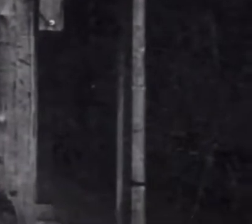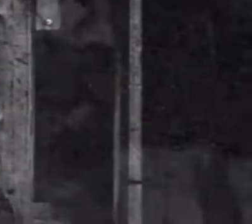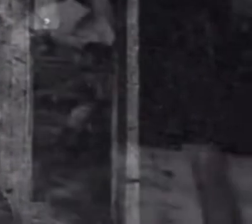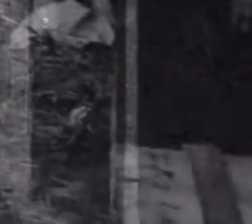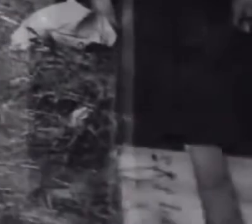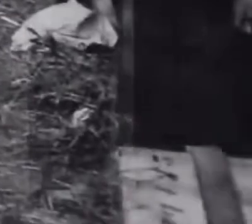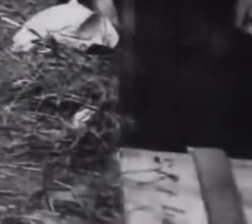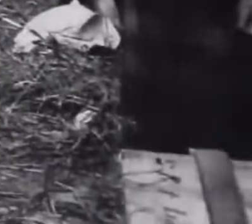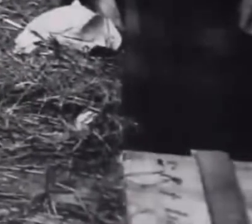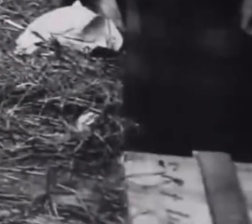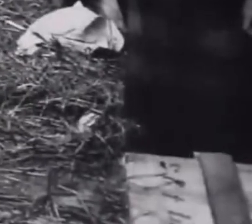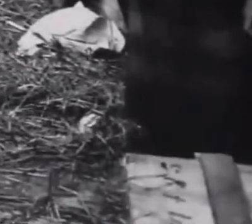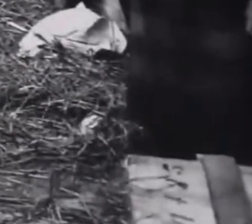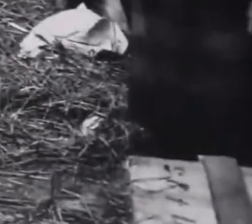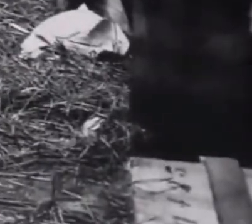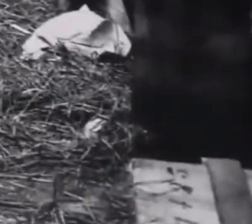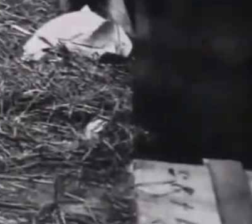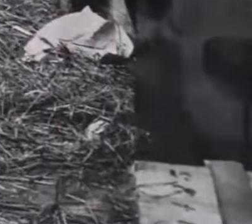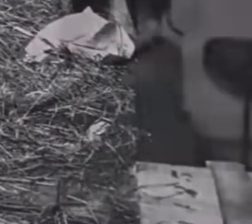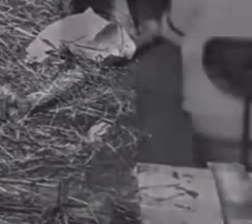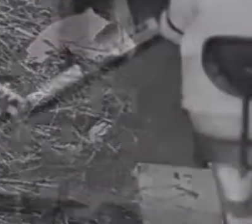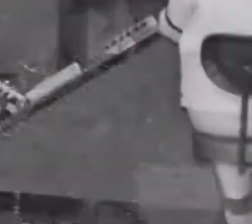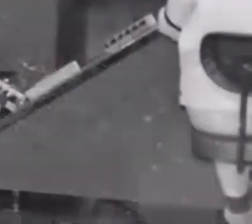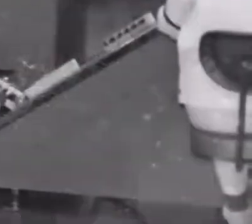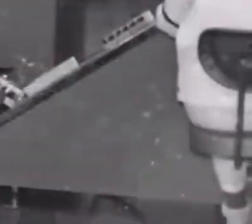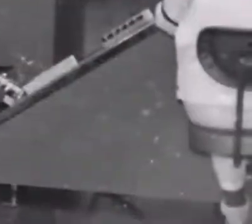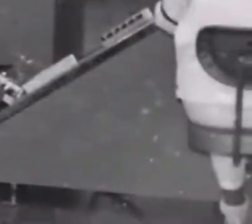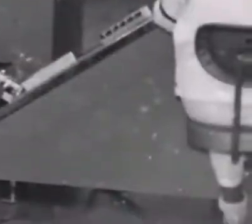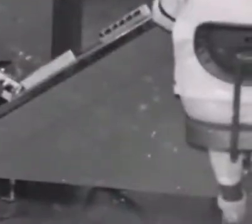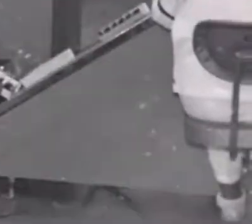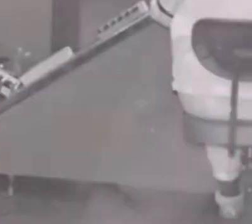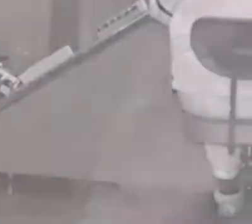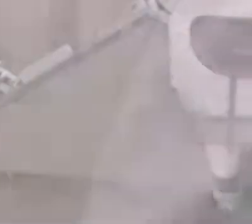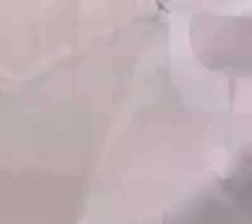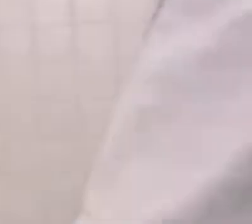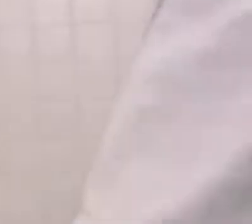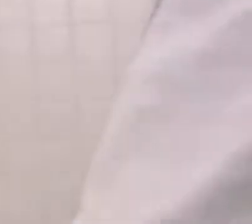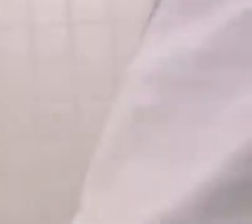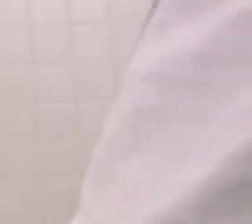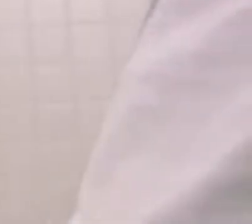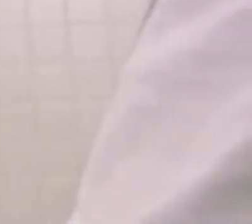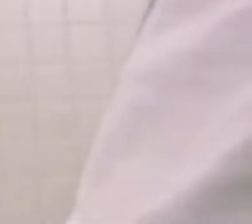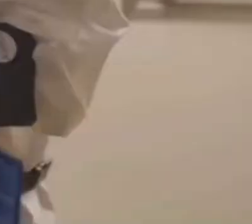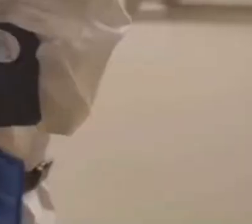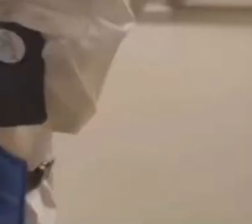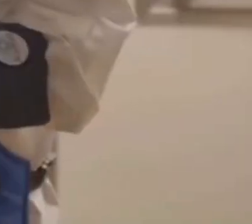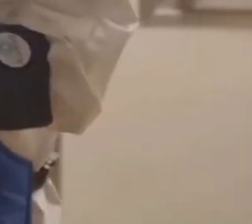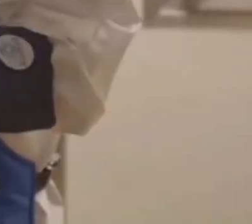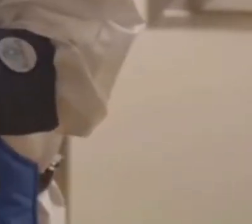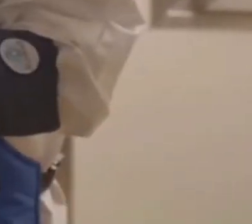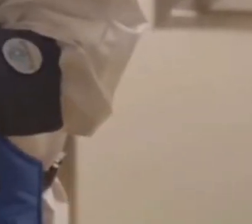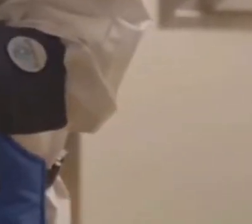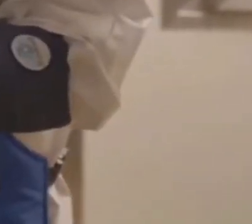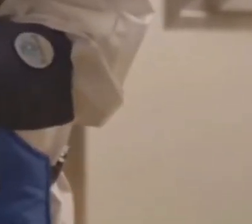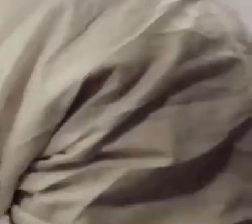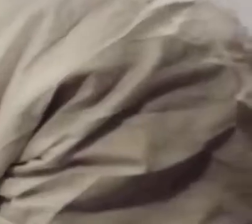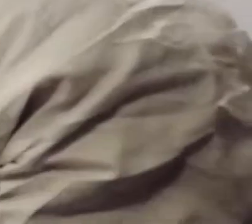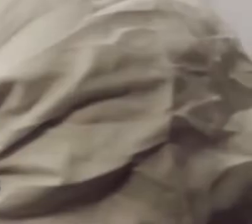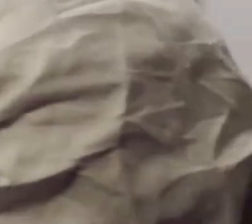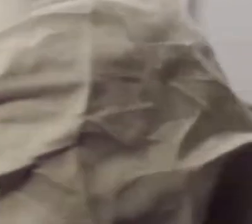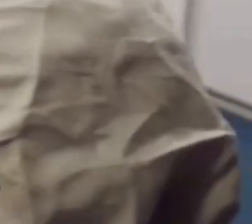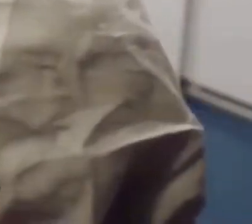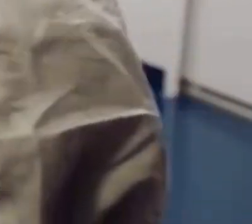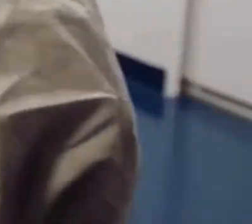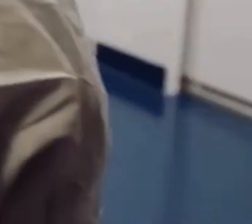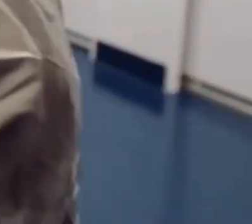Principles that have remained unchanged since our founding in 1781. We have been serving the needs